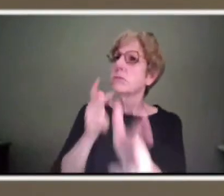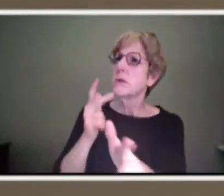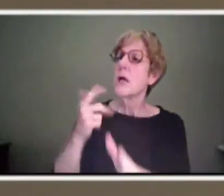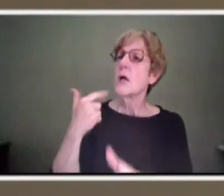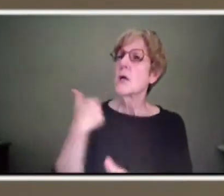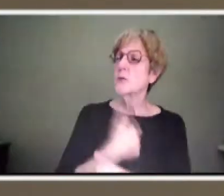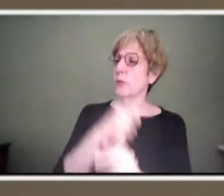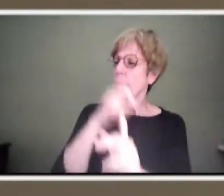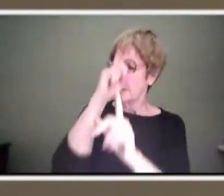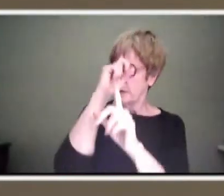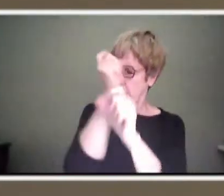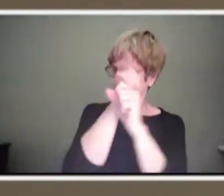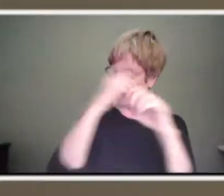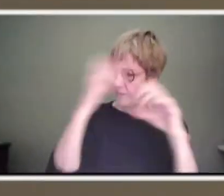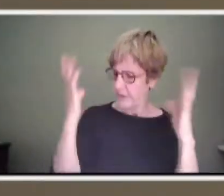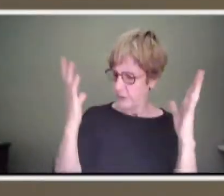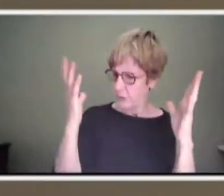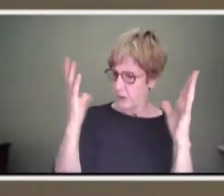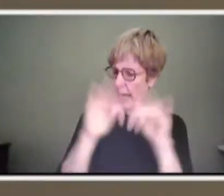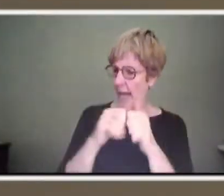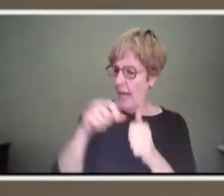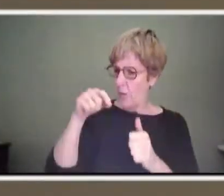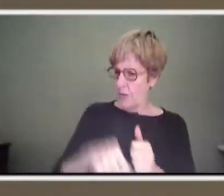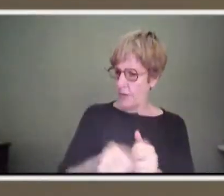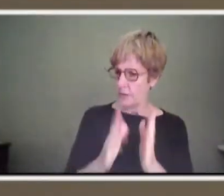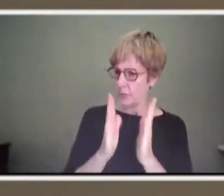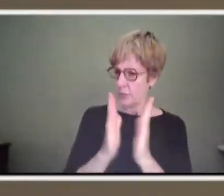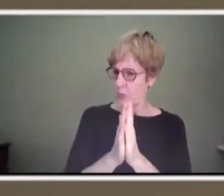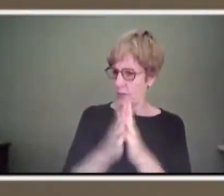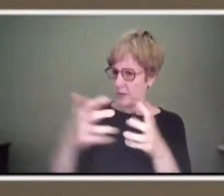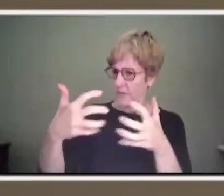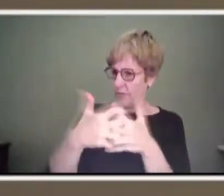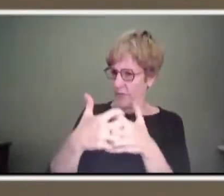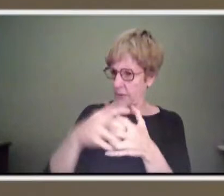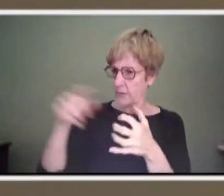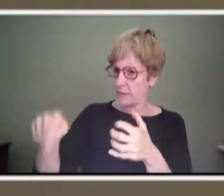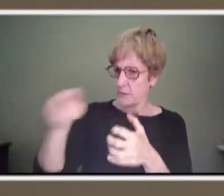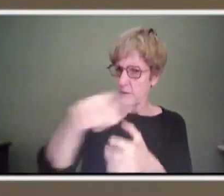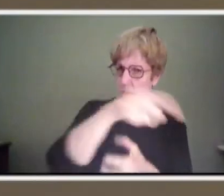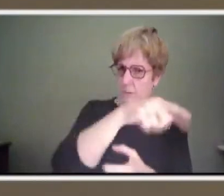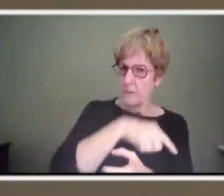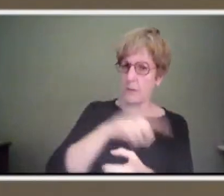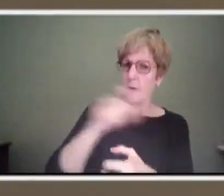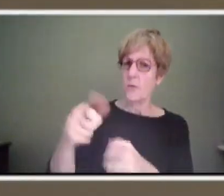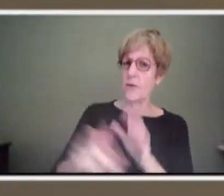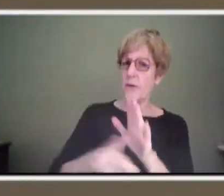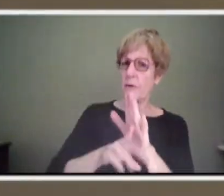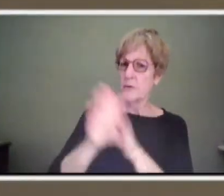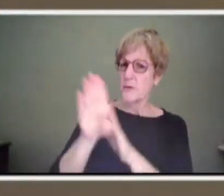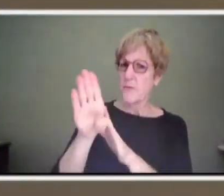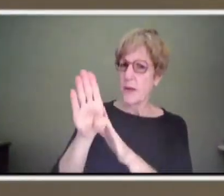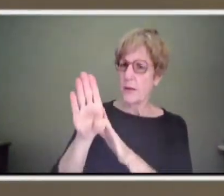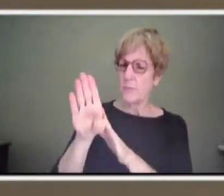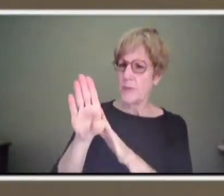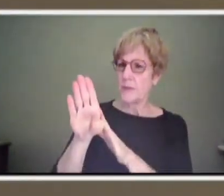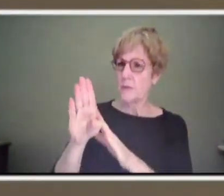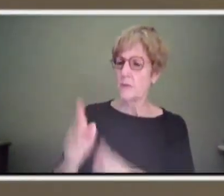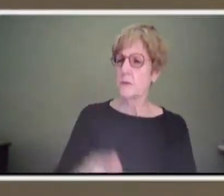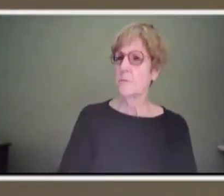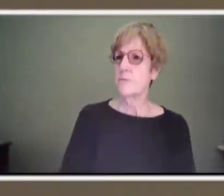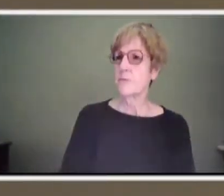envision how this petition fits in the, the holistic or the